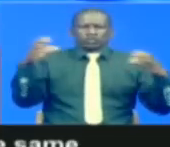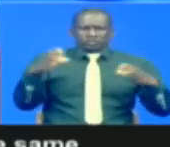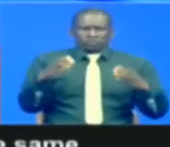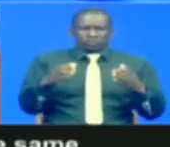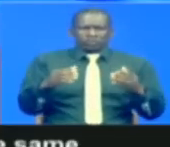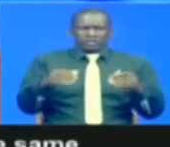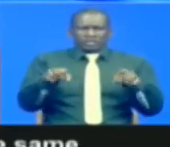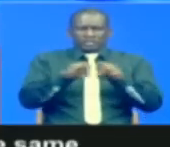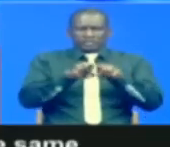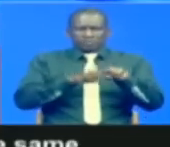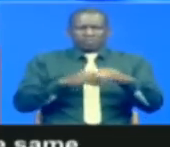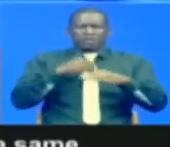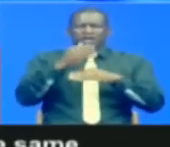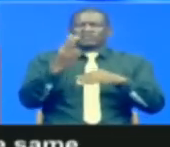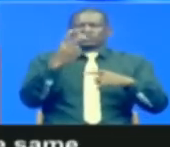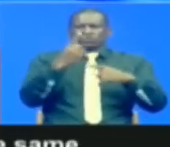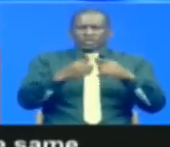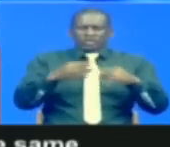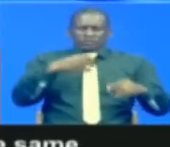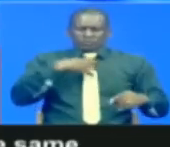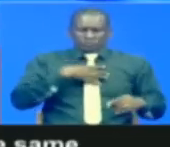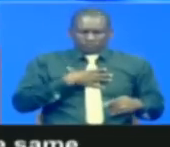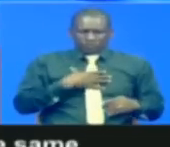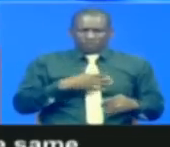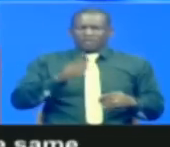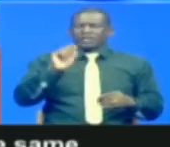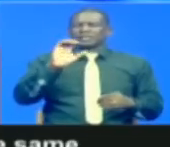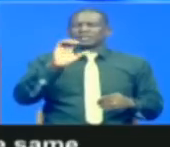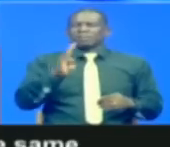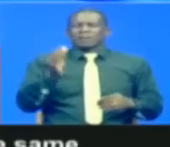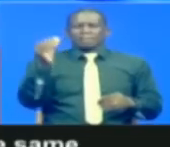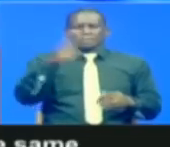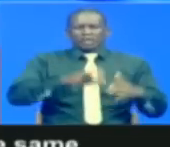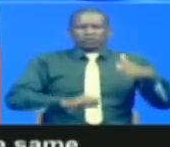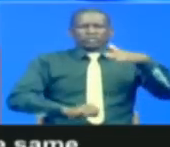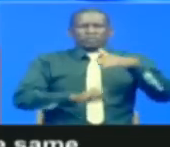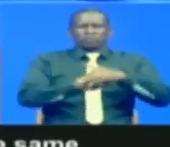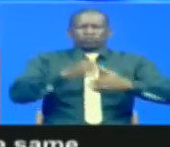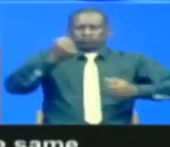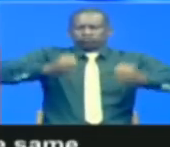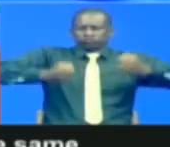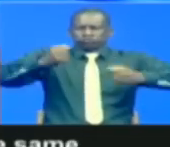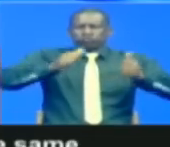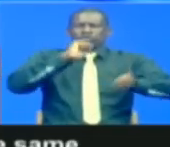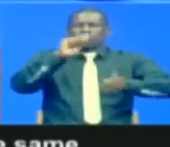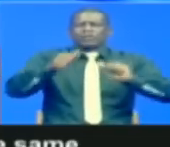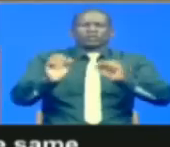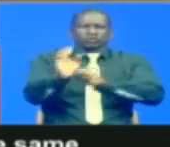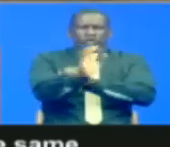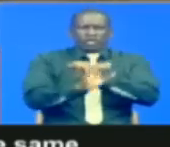Meanwhile, after a two-year break, KCB has made a return to sponsoring motorsports in the country.